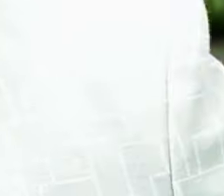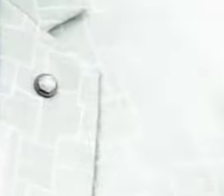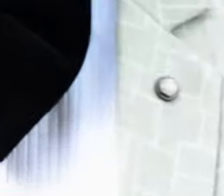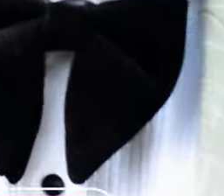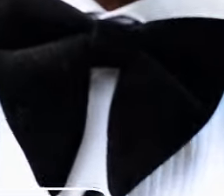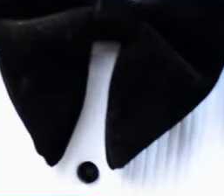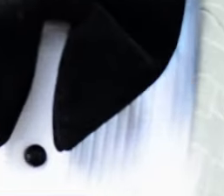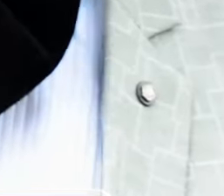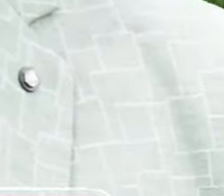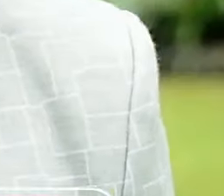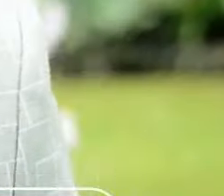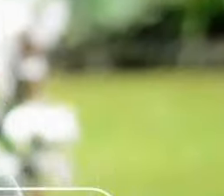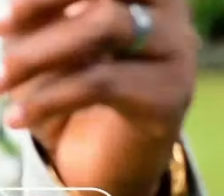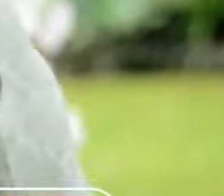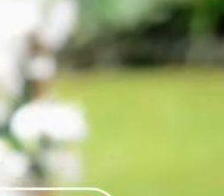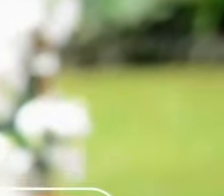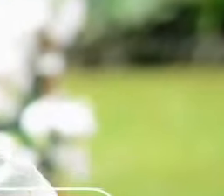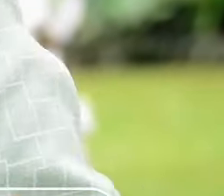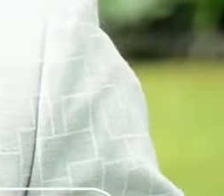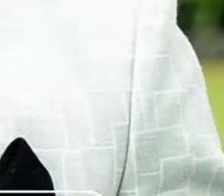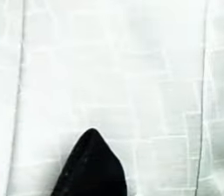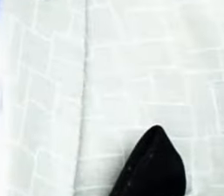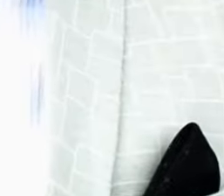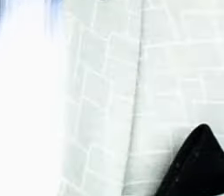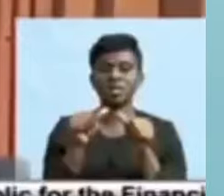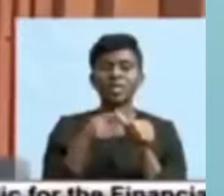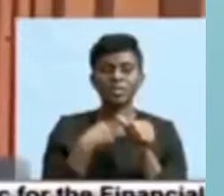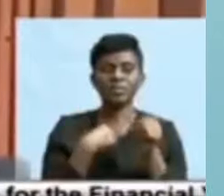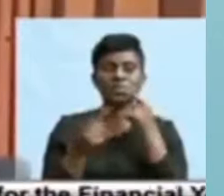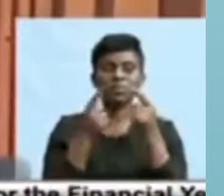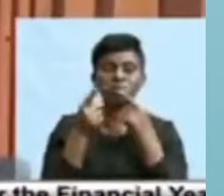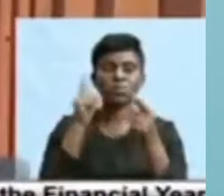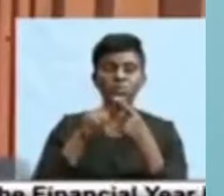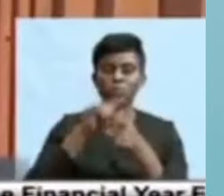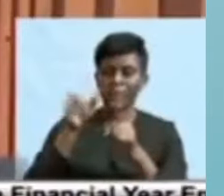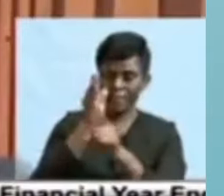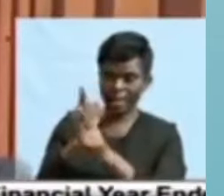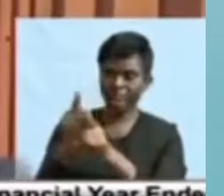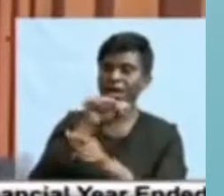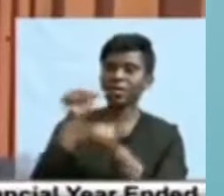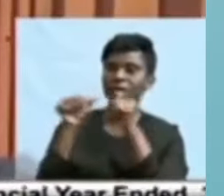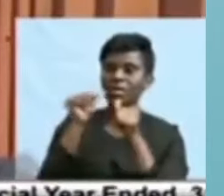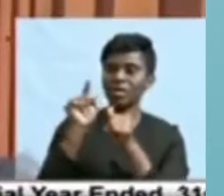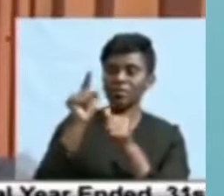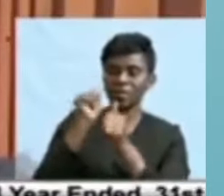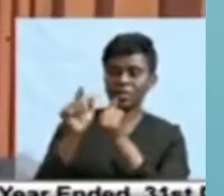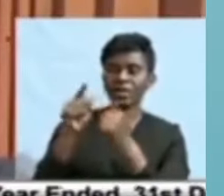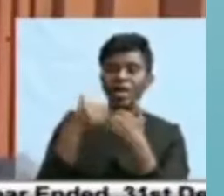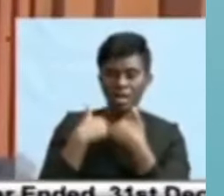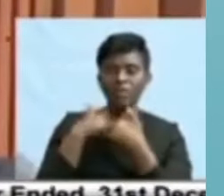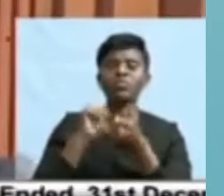What's up? My name is Ken Dumbo, the MC with the sauce. Don't forget to subscribe to JQ. To agriculture first, because it does